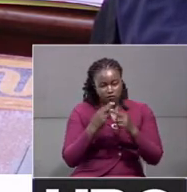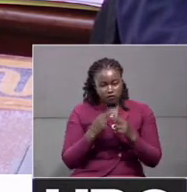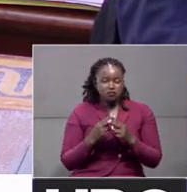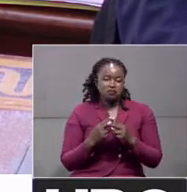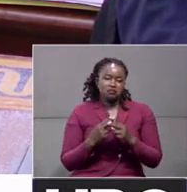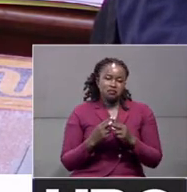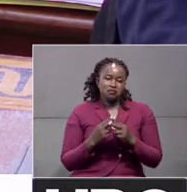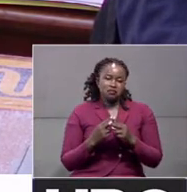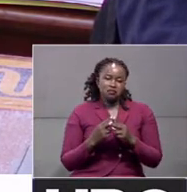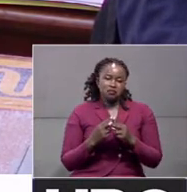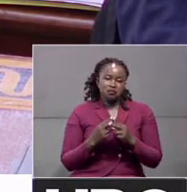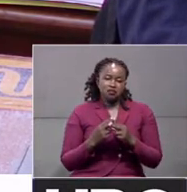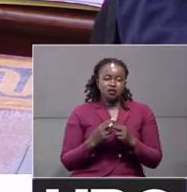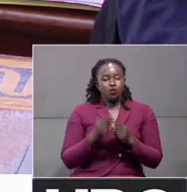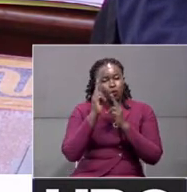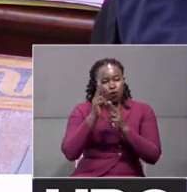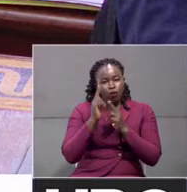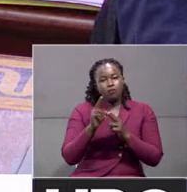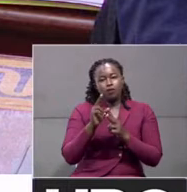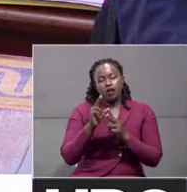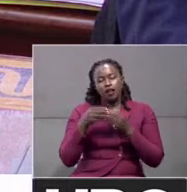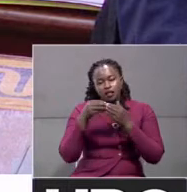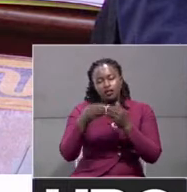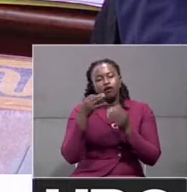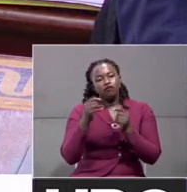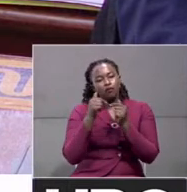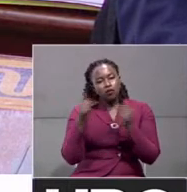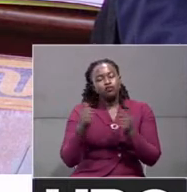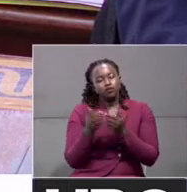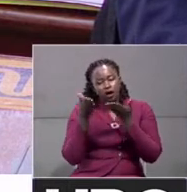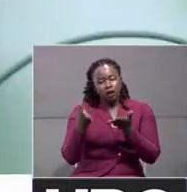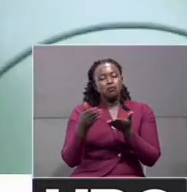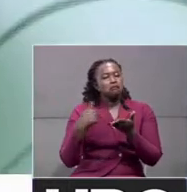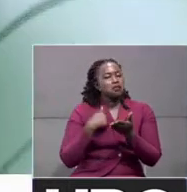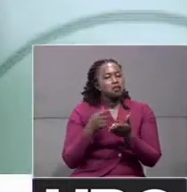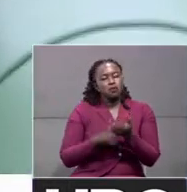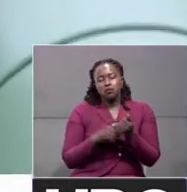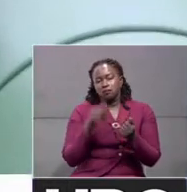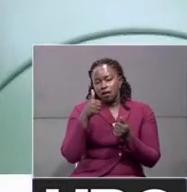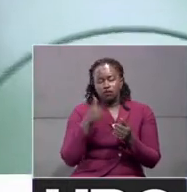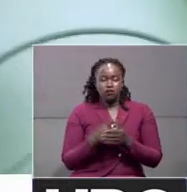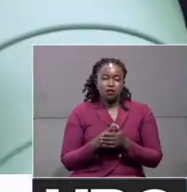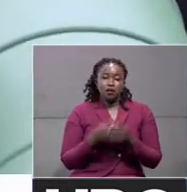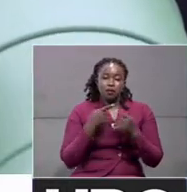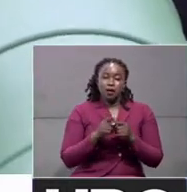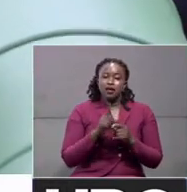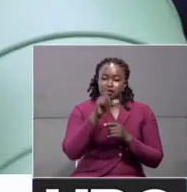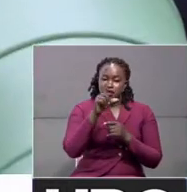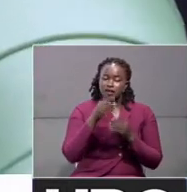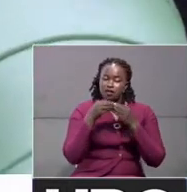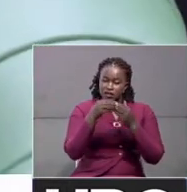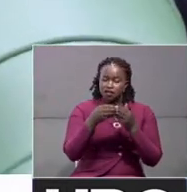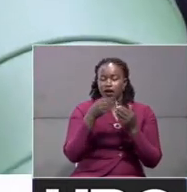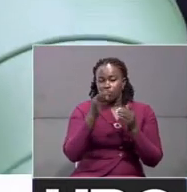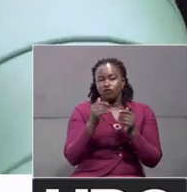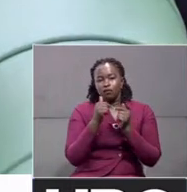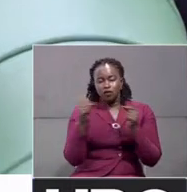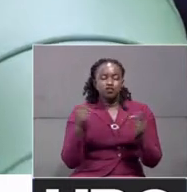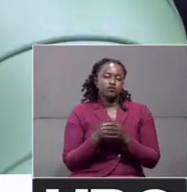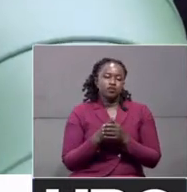the leader of opposition is here. I'm yet to get it. But the leader of opposition, Joel